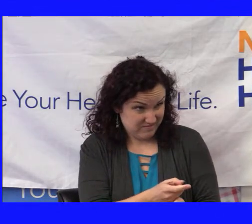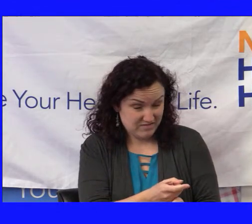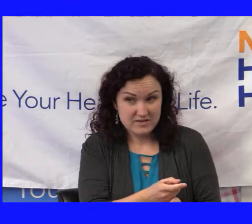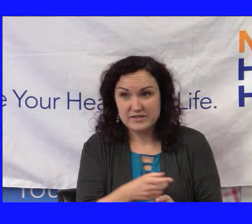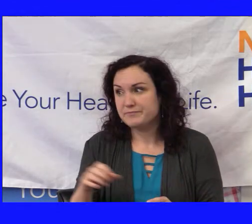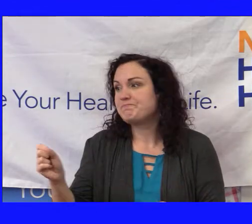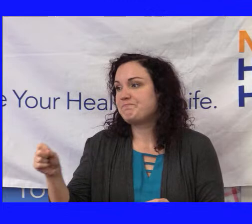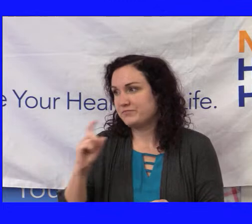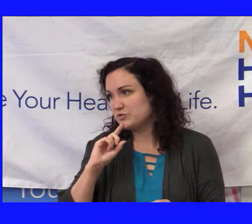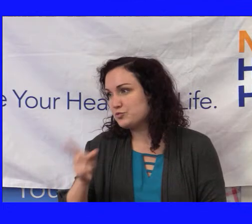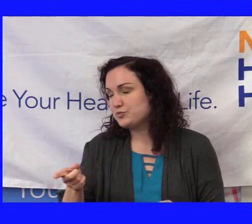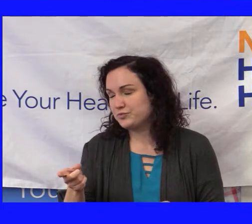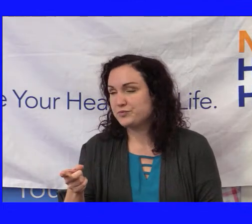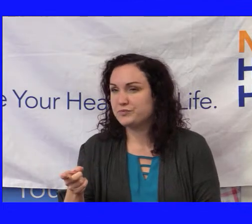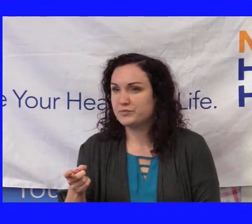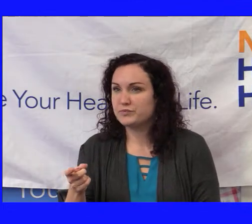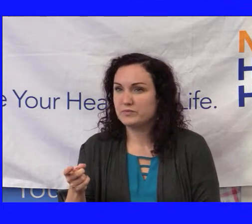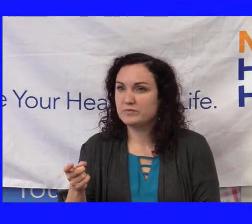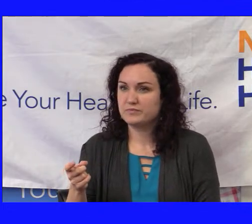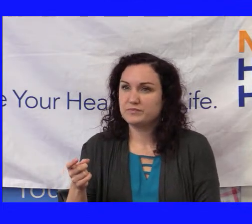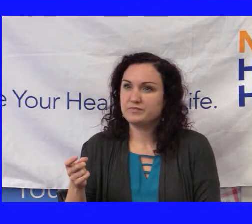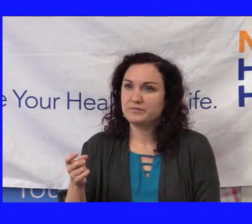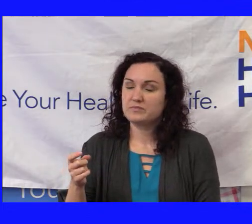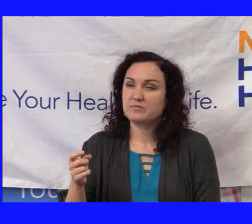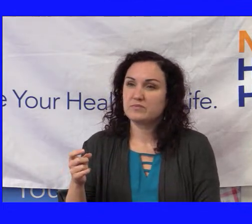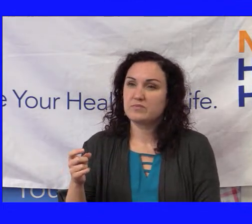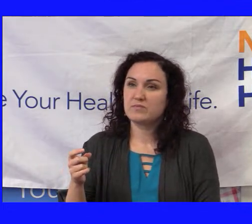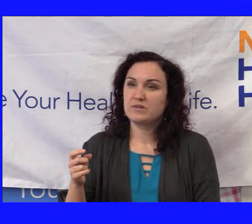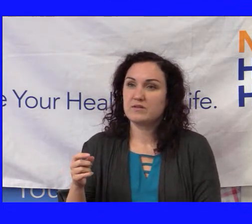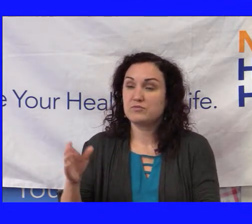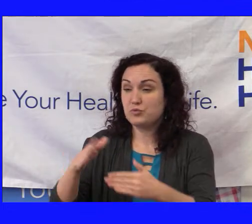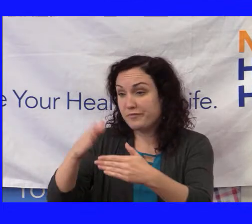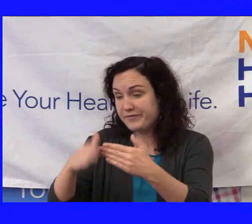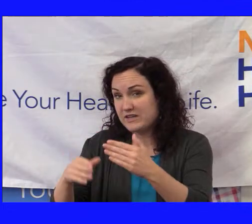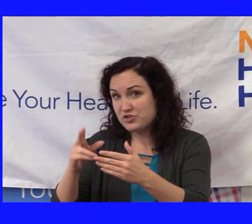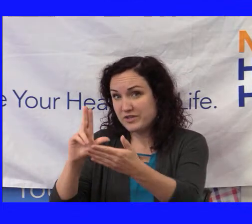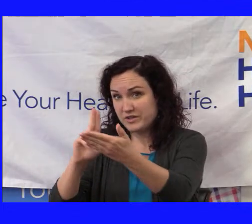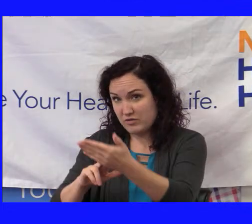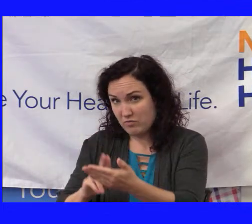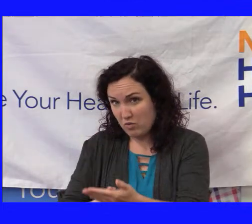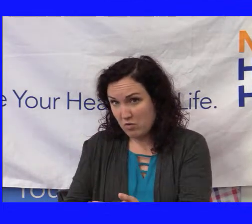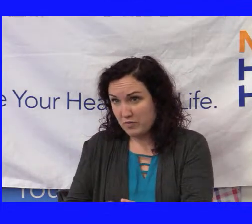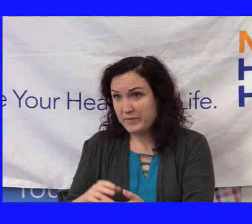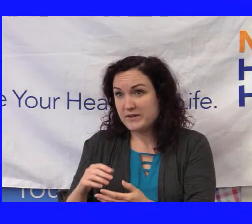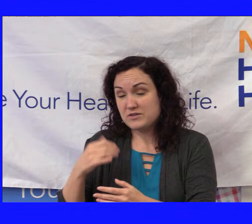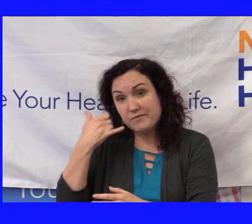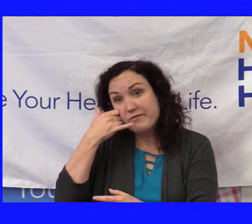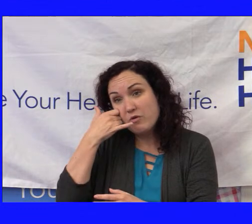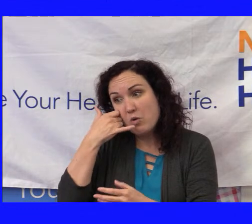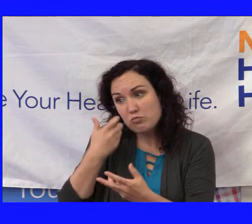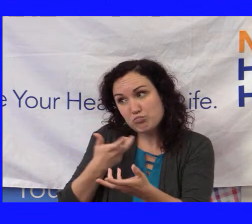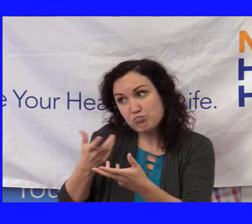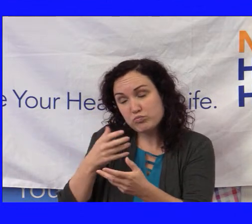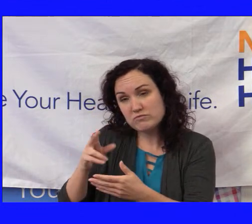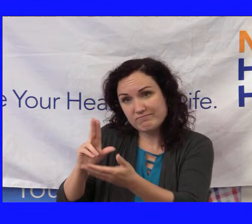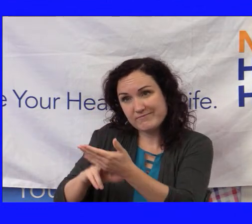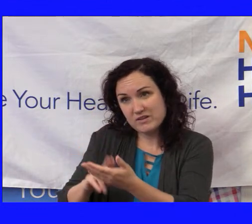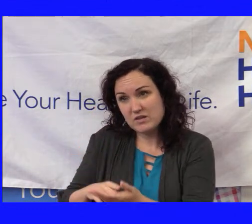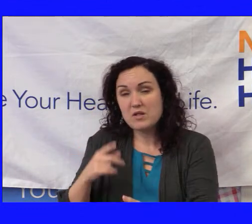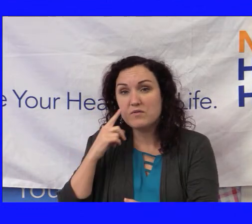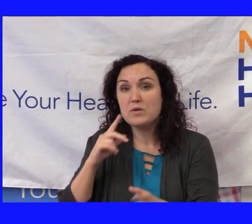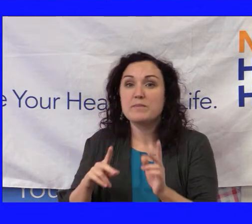I think that is true, right? And I think the ability to complete the enrollments over the phone, right, for people